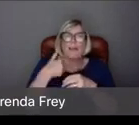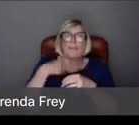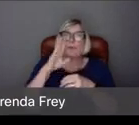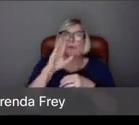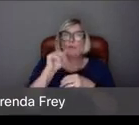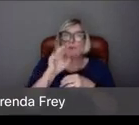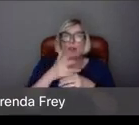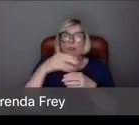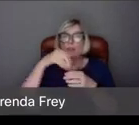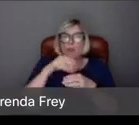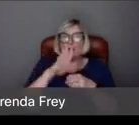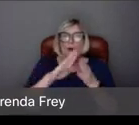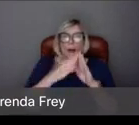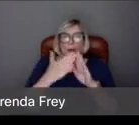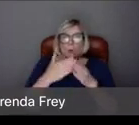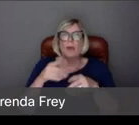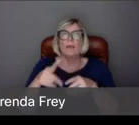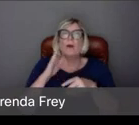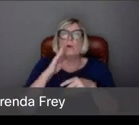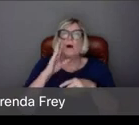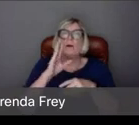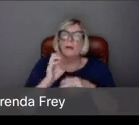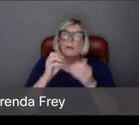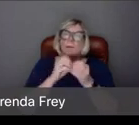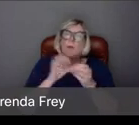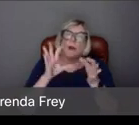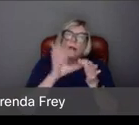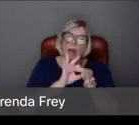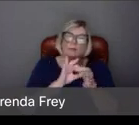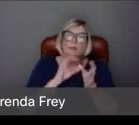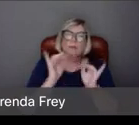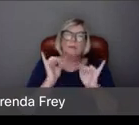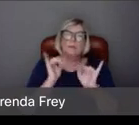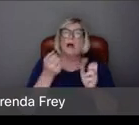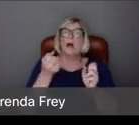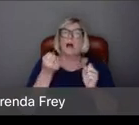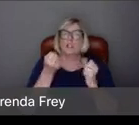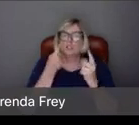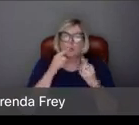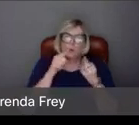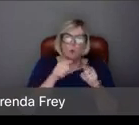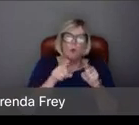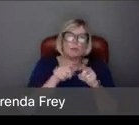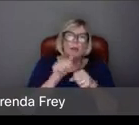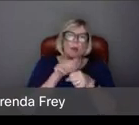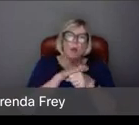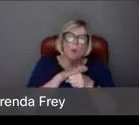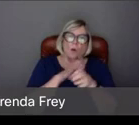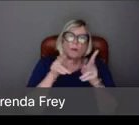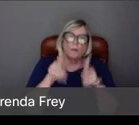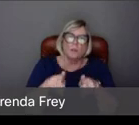community, they are going to be much more connected to understanding, you as a local person.